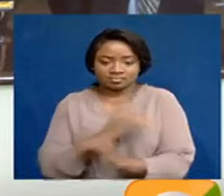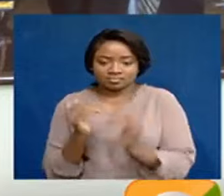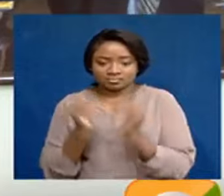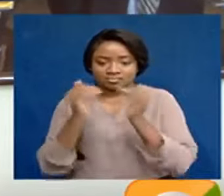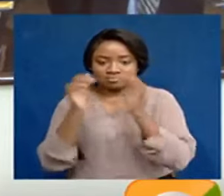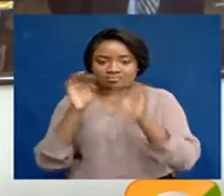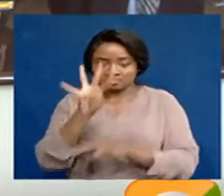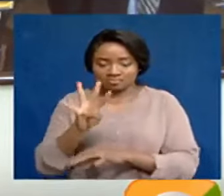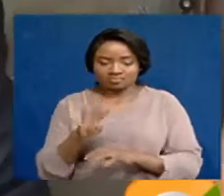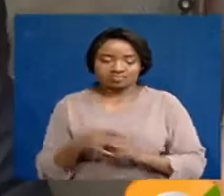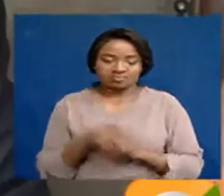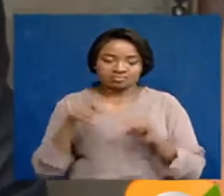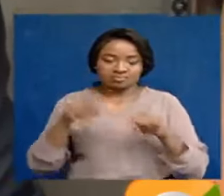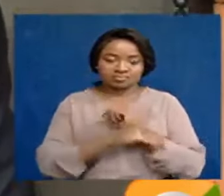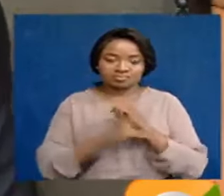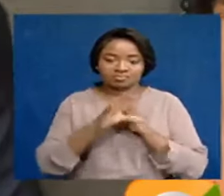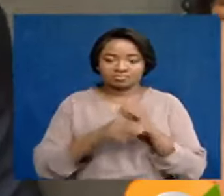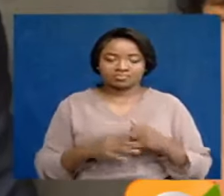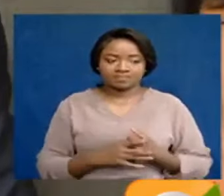humu nchini.